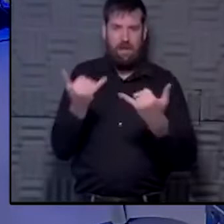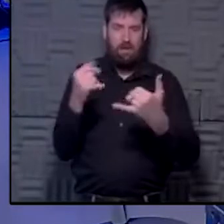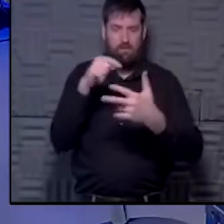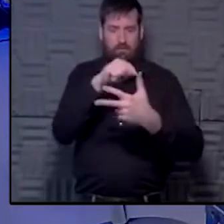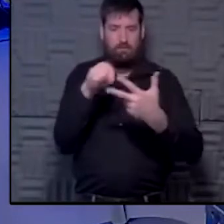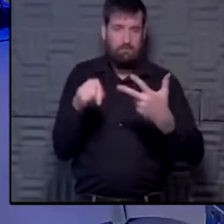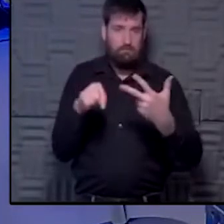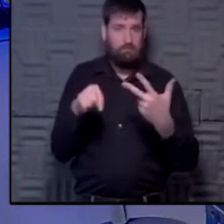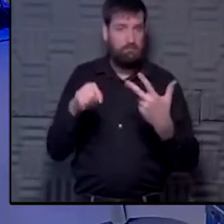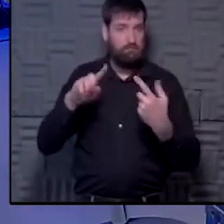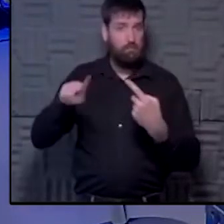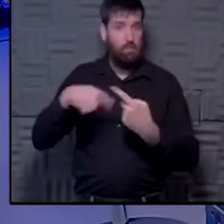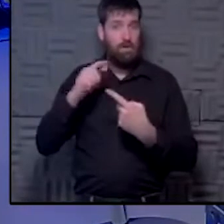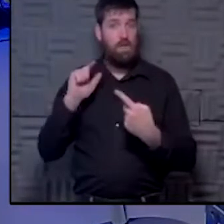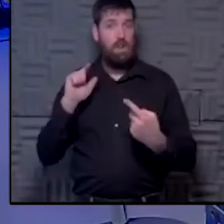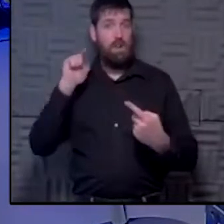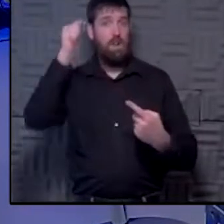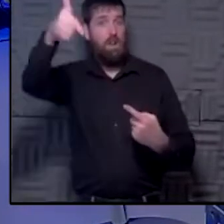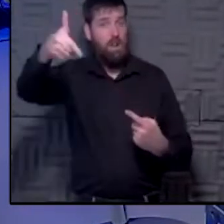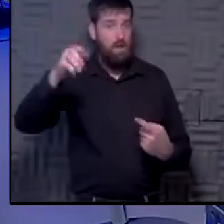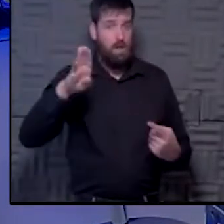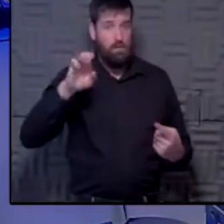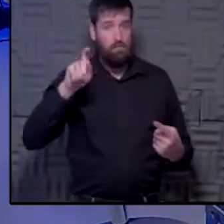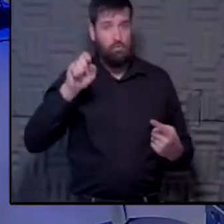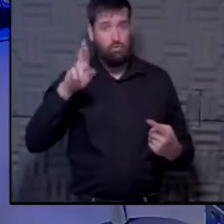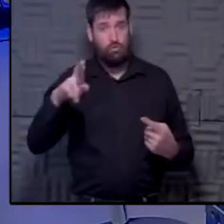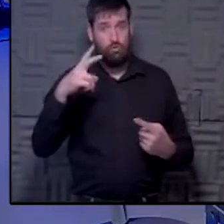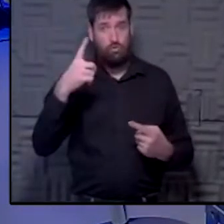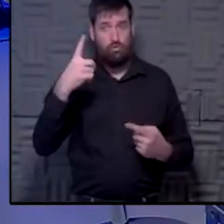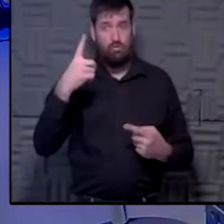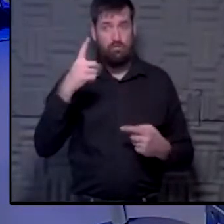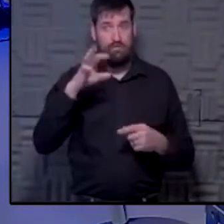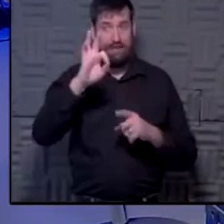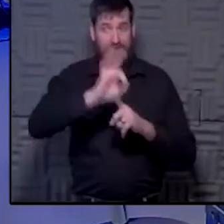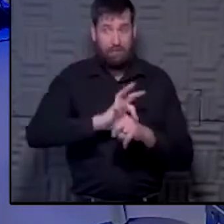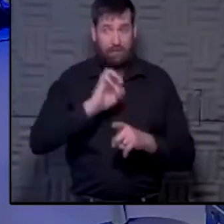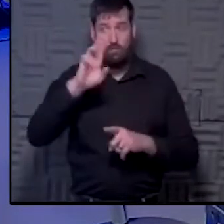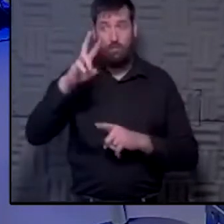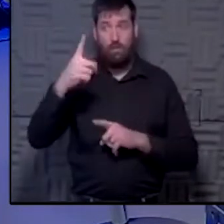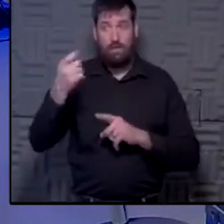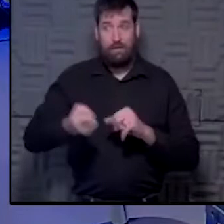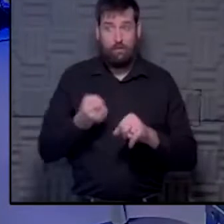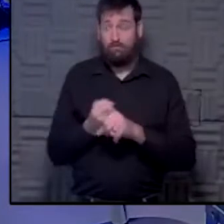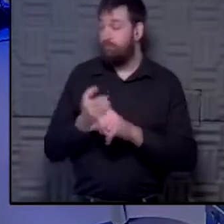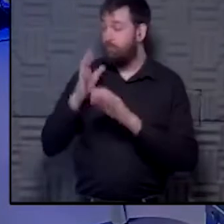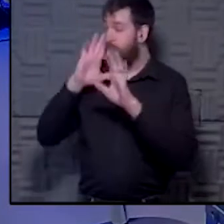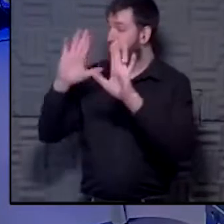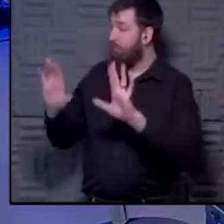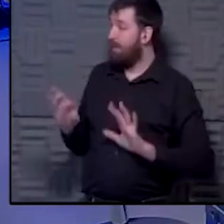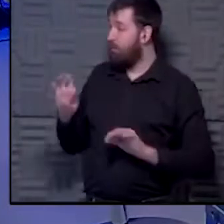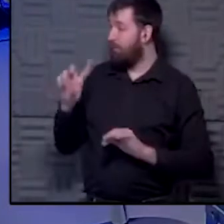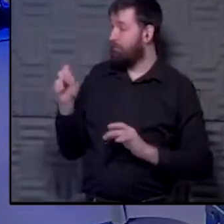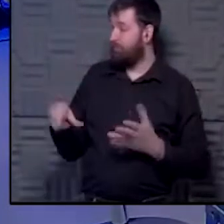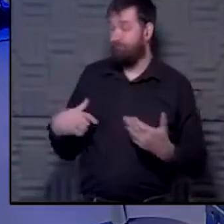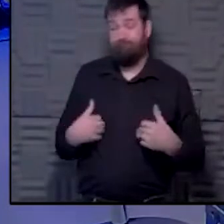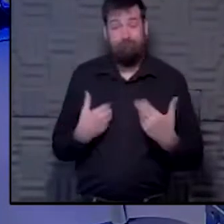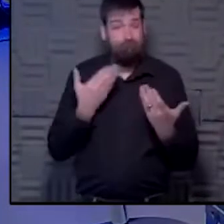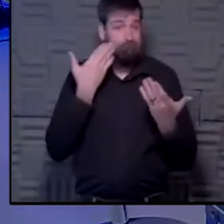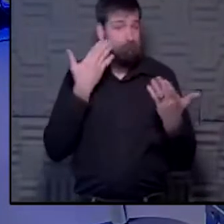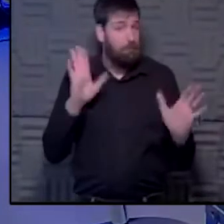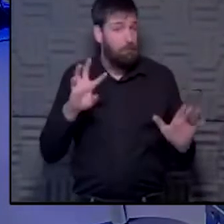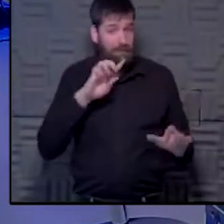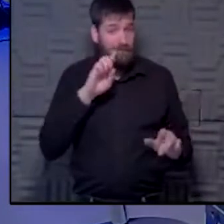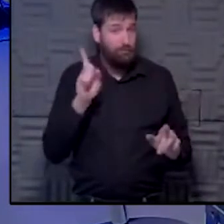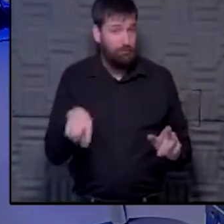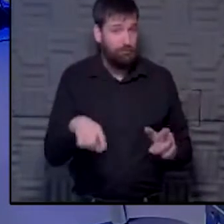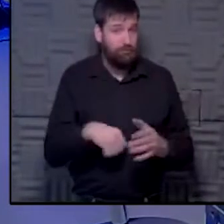same brand when it comes time for your booster in 9 months or a year? Hawk. That's a great question. It I don't is. think we know the answer to